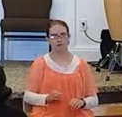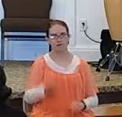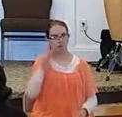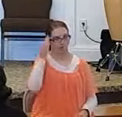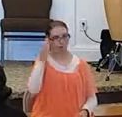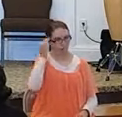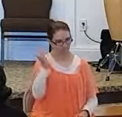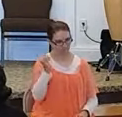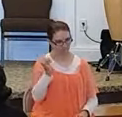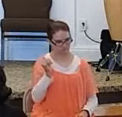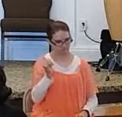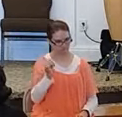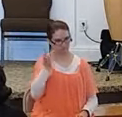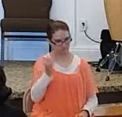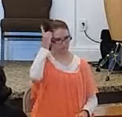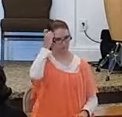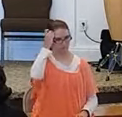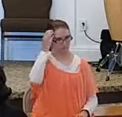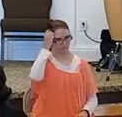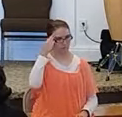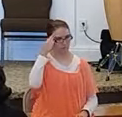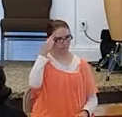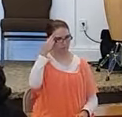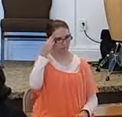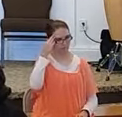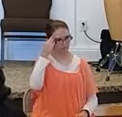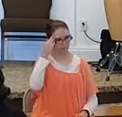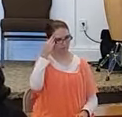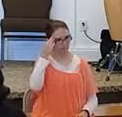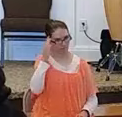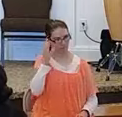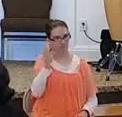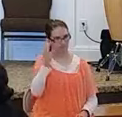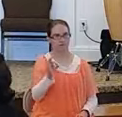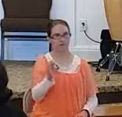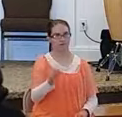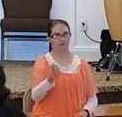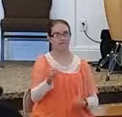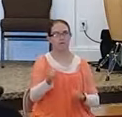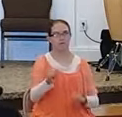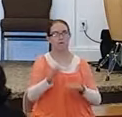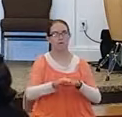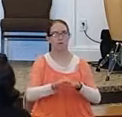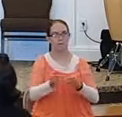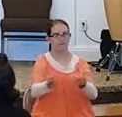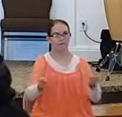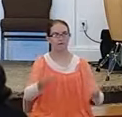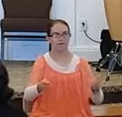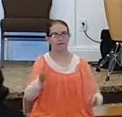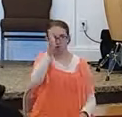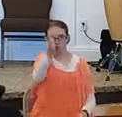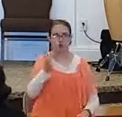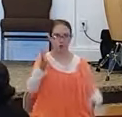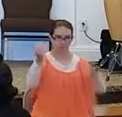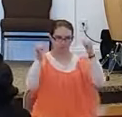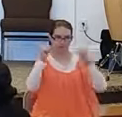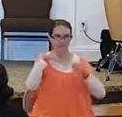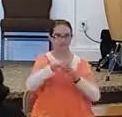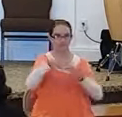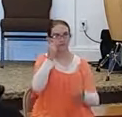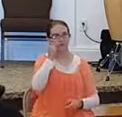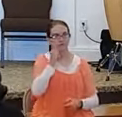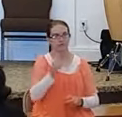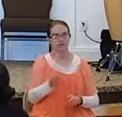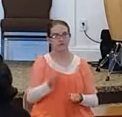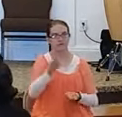why? Because those demons knew who was about to set foot on their territory. Oh, can I tell you, God Almighty in flesh were